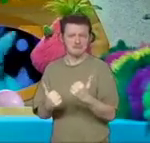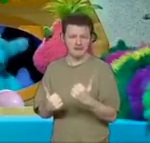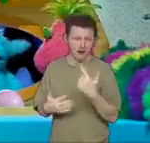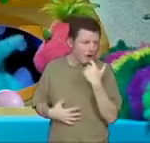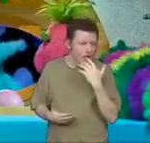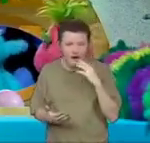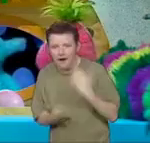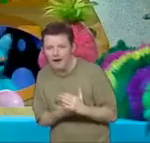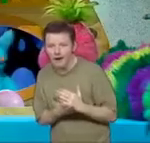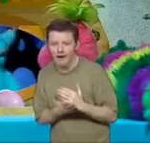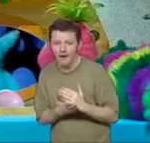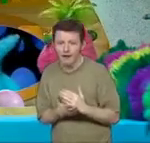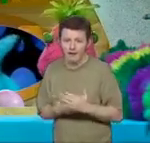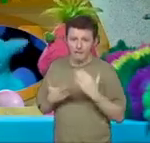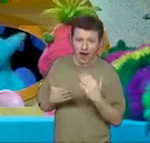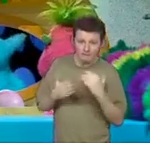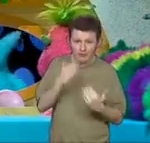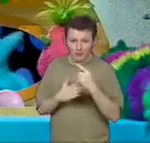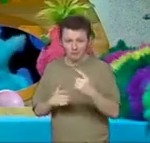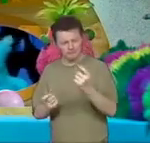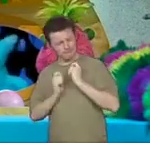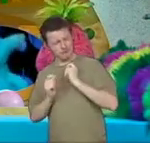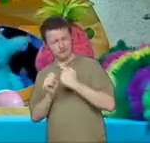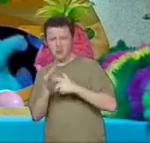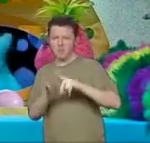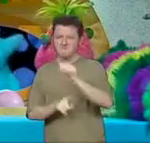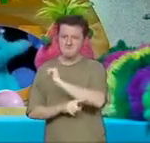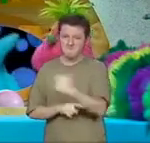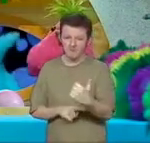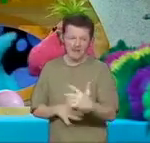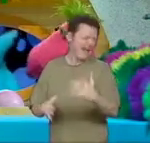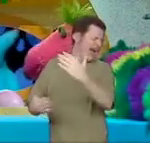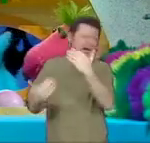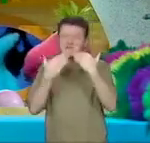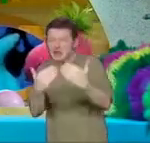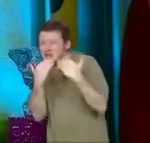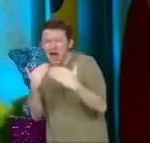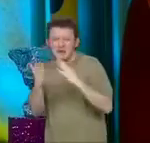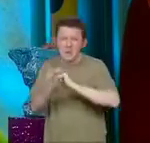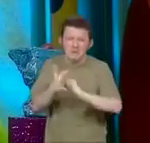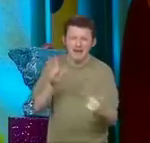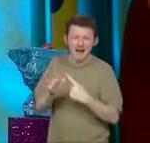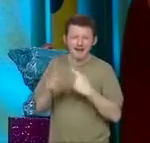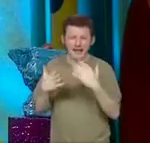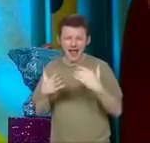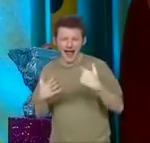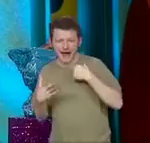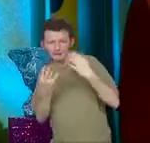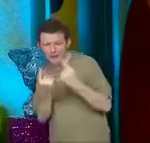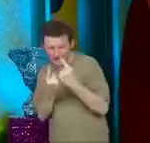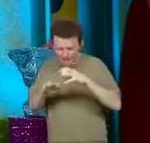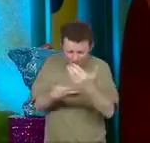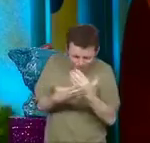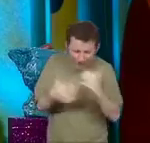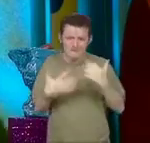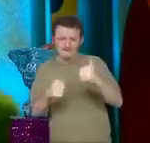are hooble-dooble-dooper. Oh, and so is that model you've made of me, Groovy. Ah, thanks, Hubba Hubba. I'm going to